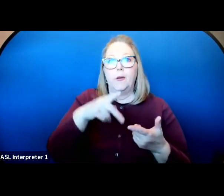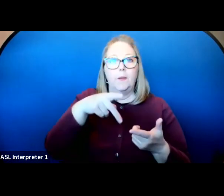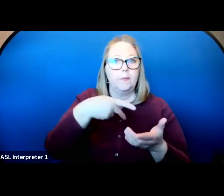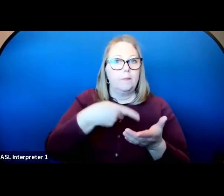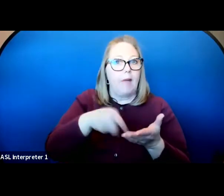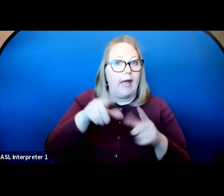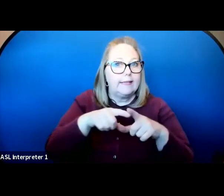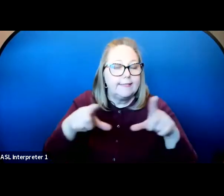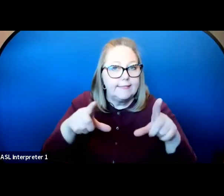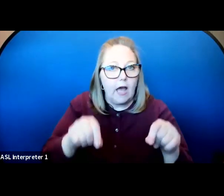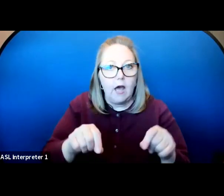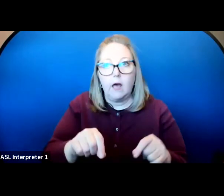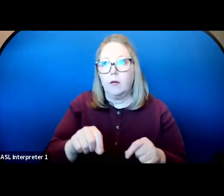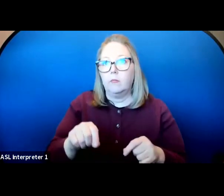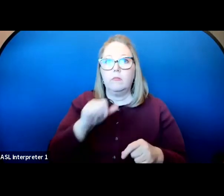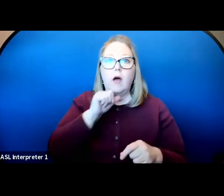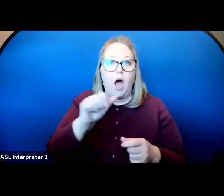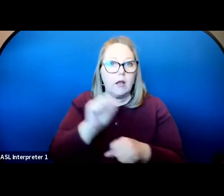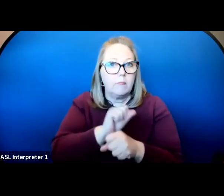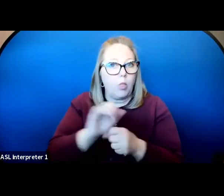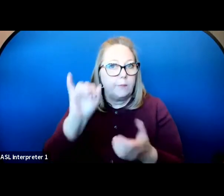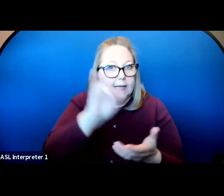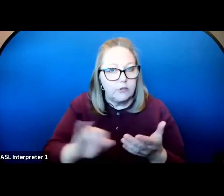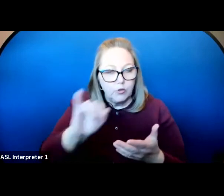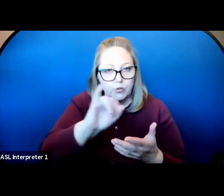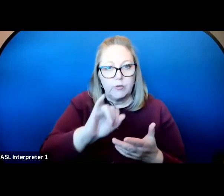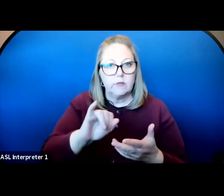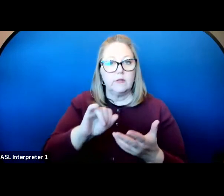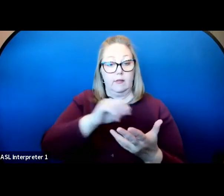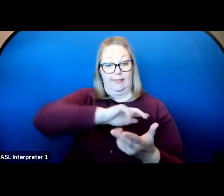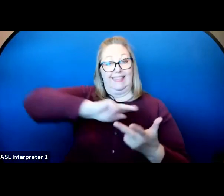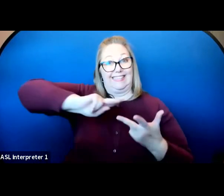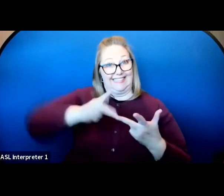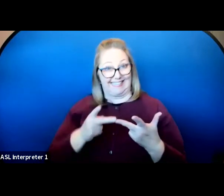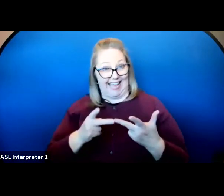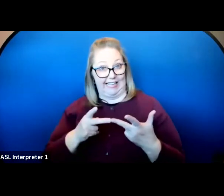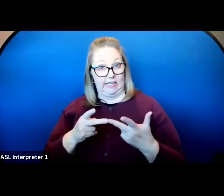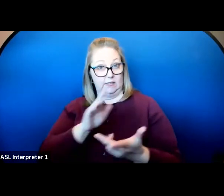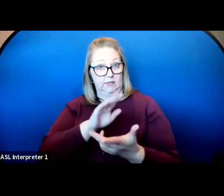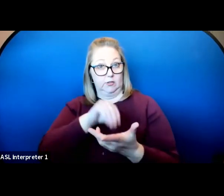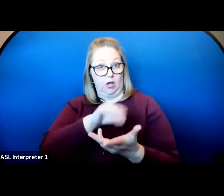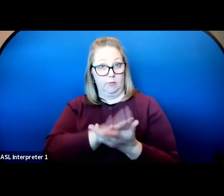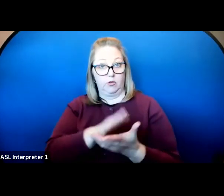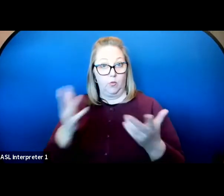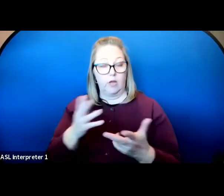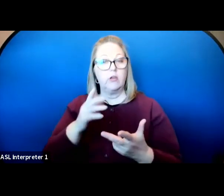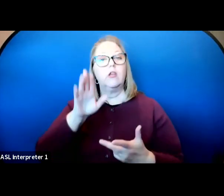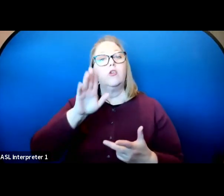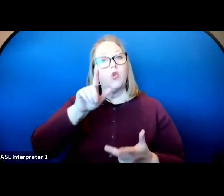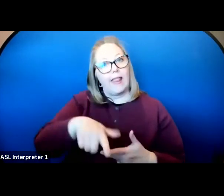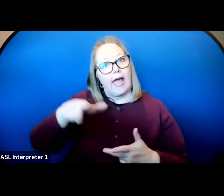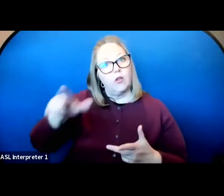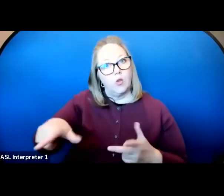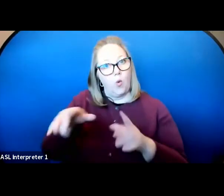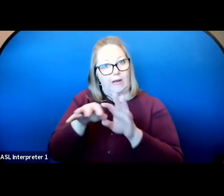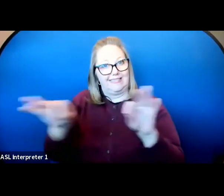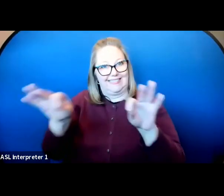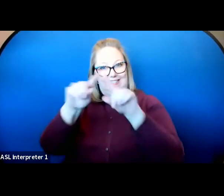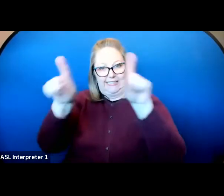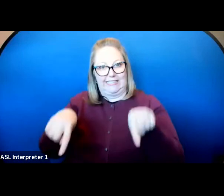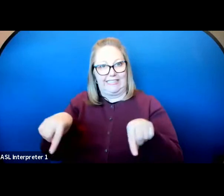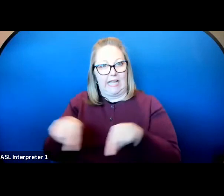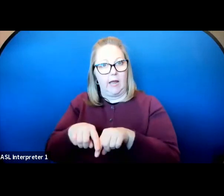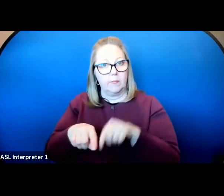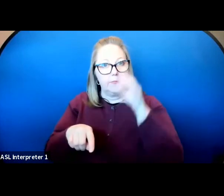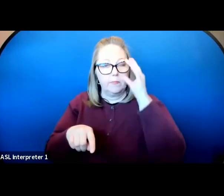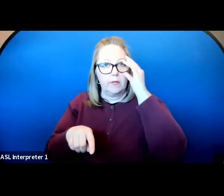payments, so you can prove that. Other piece is landlord documentation tied to your statement of arrears. And then also your landlord will be putting in a W-9